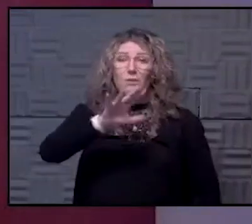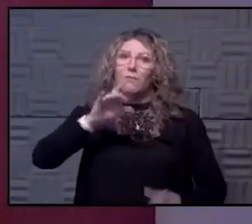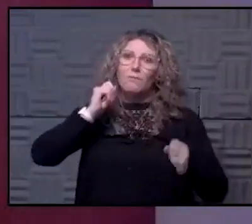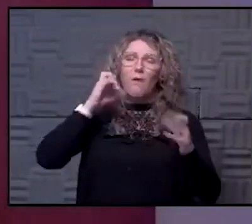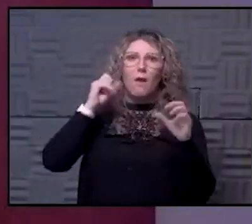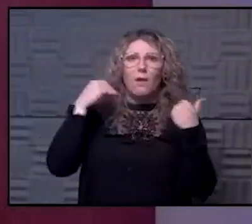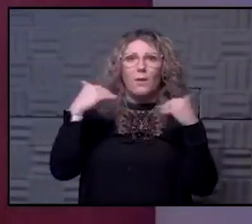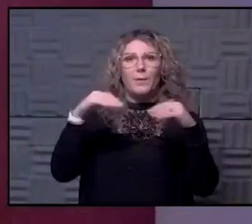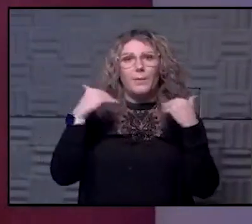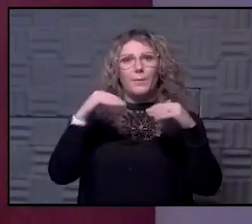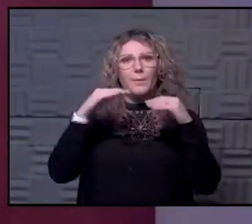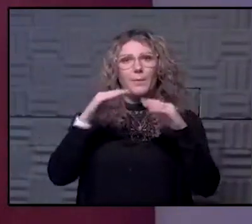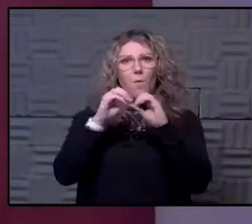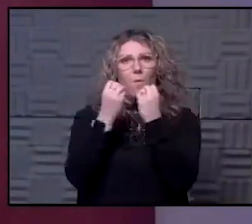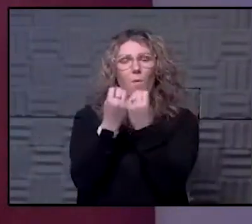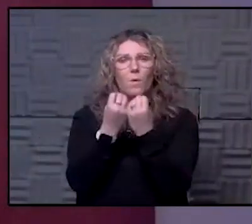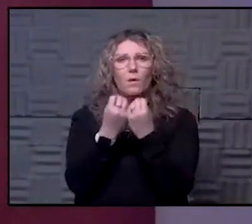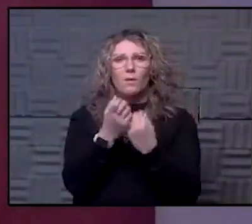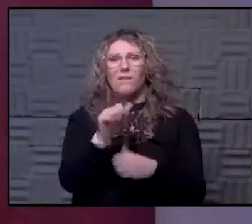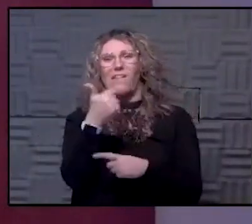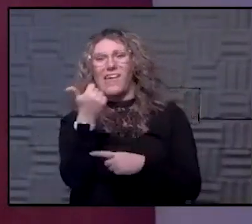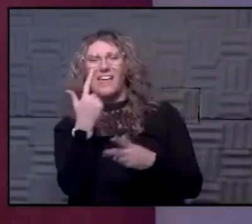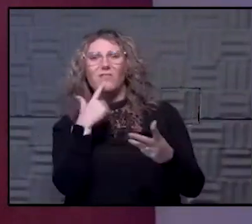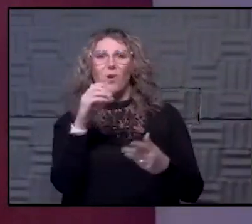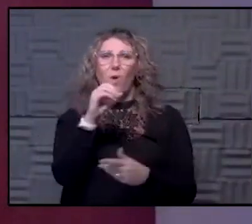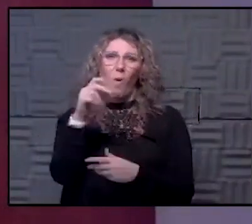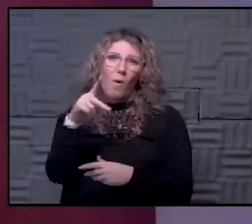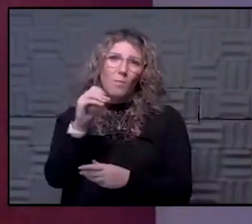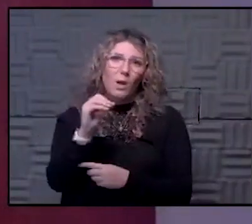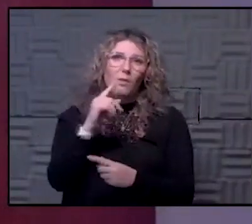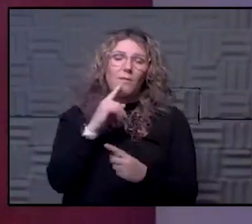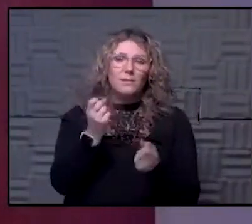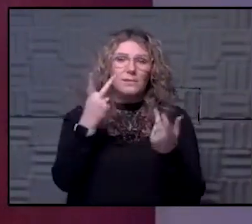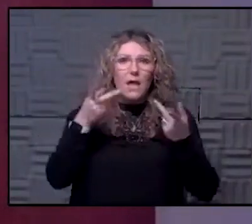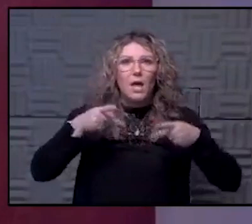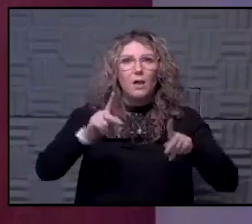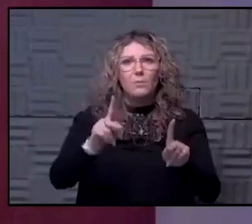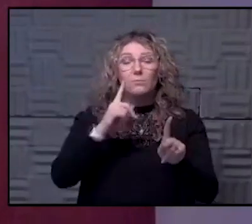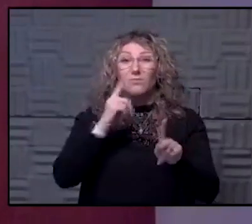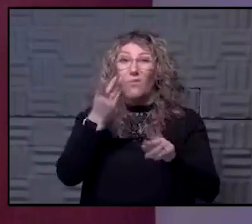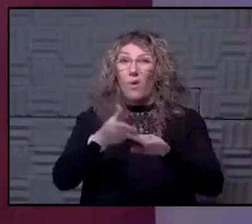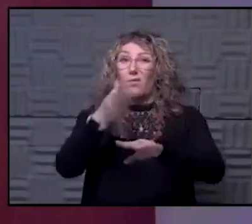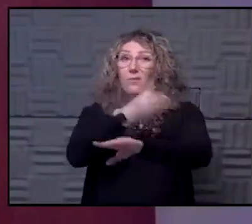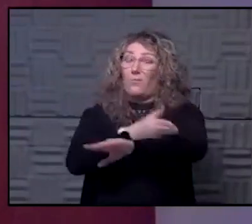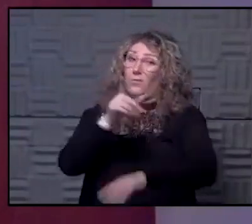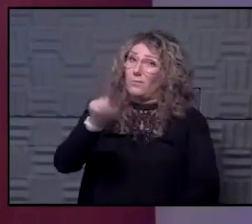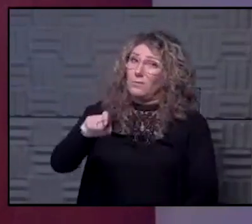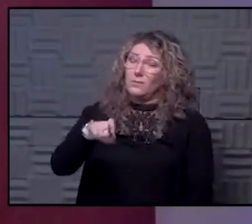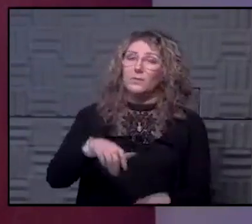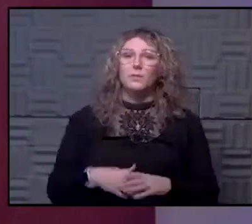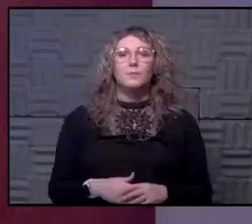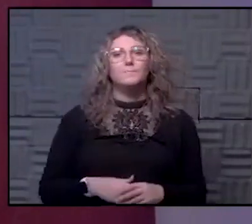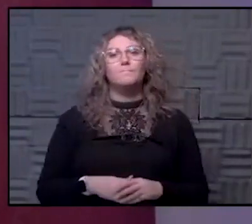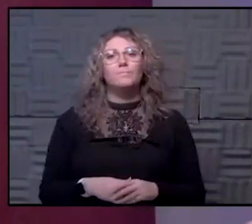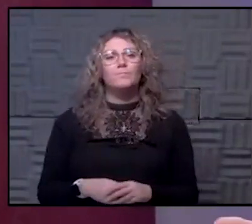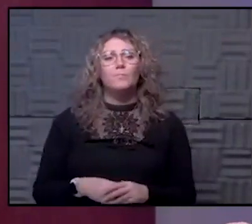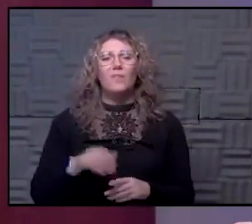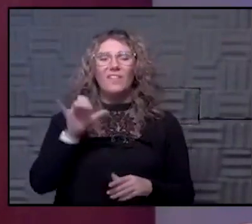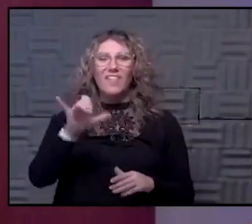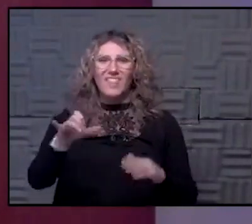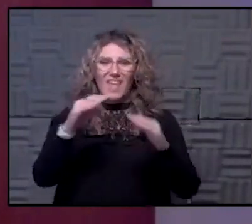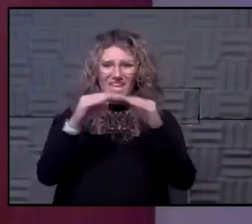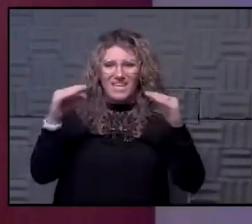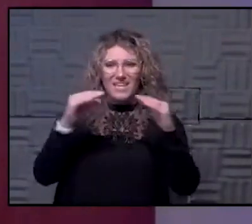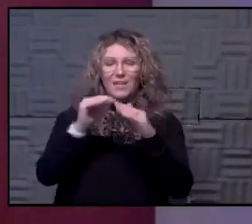organization, whereas some OPOs across the country have a lot of opportunity for improvement, and that kind of